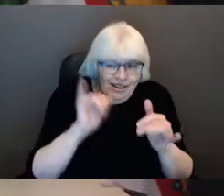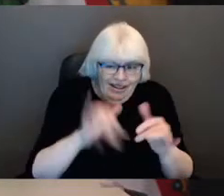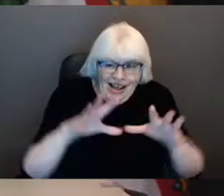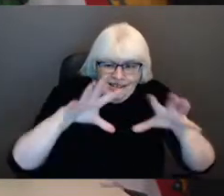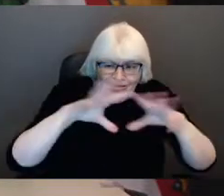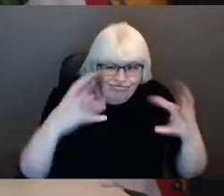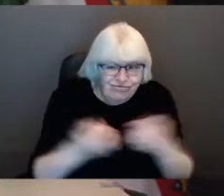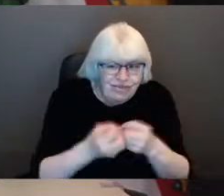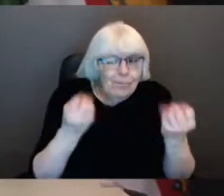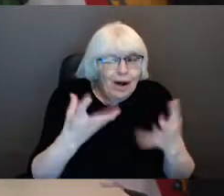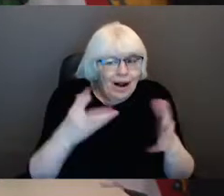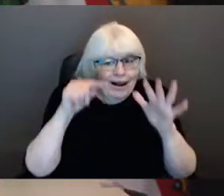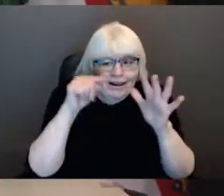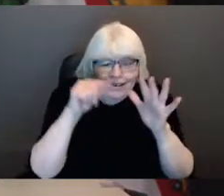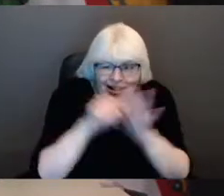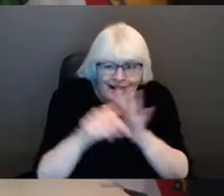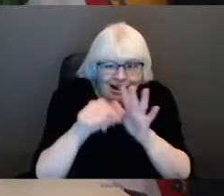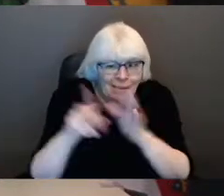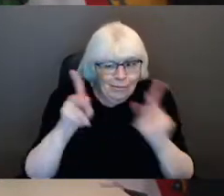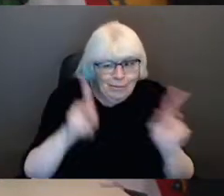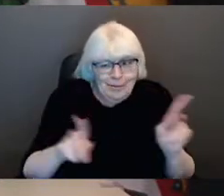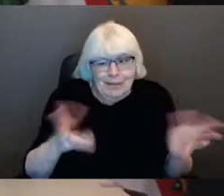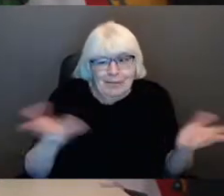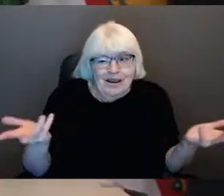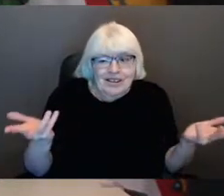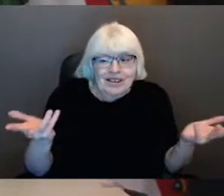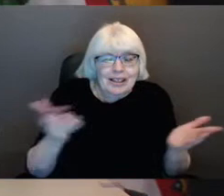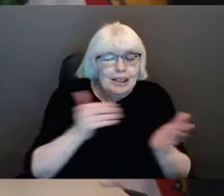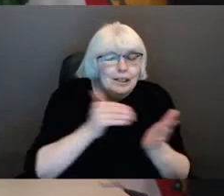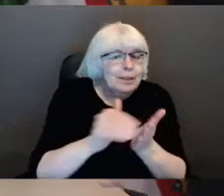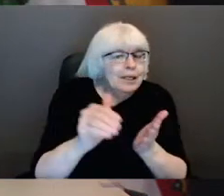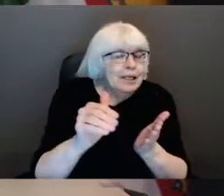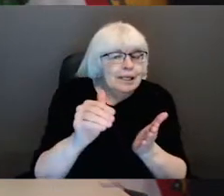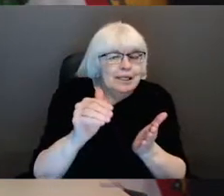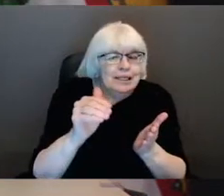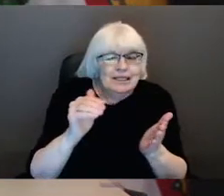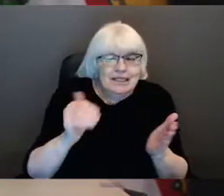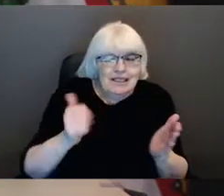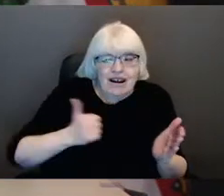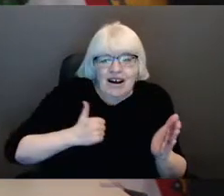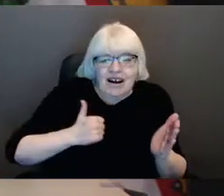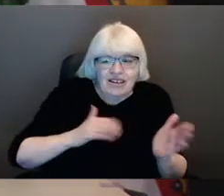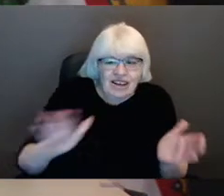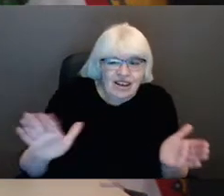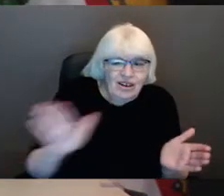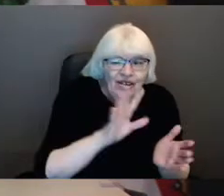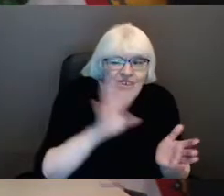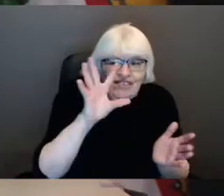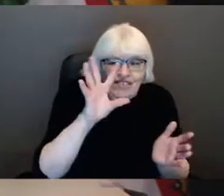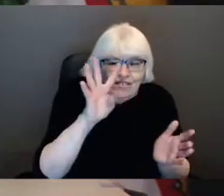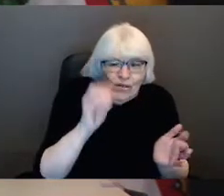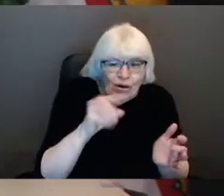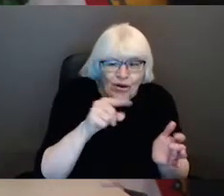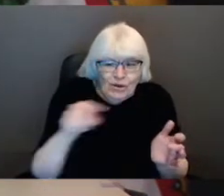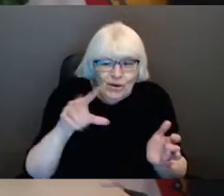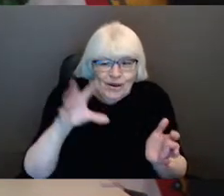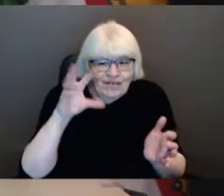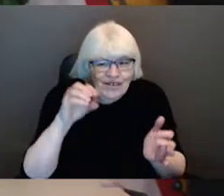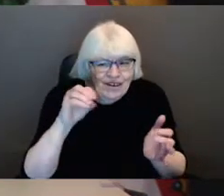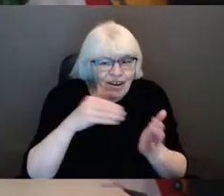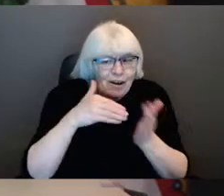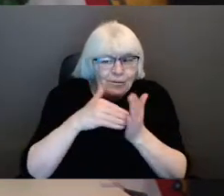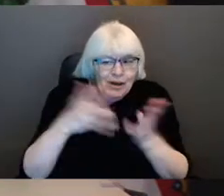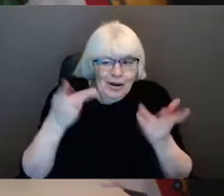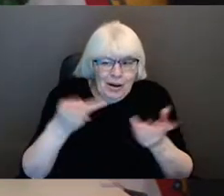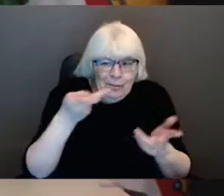thousands on the continent, and 40 or 50,000 in Canada, and now 11 here in PEI. And so it is a serious thing. We're